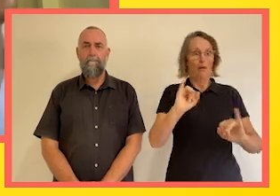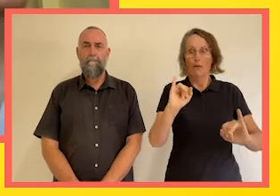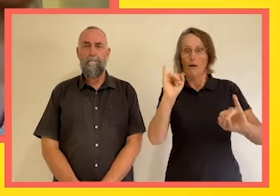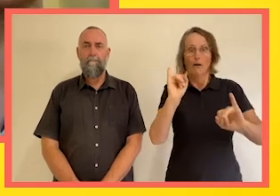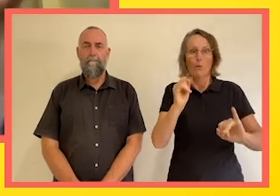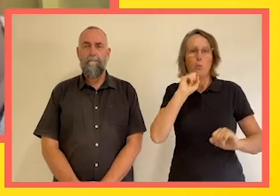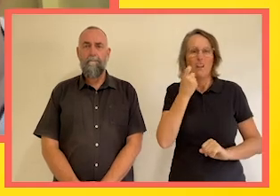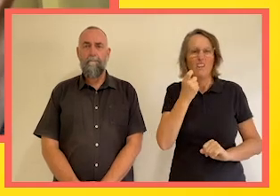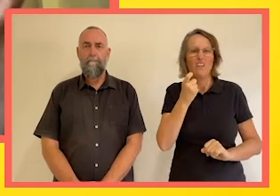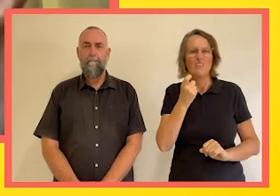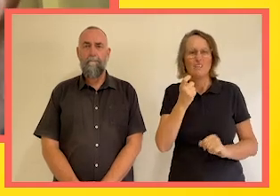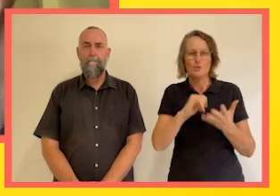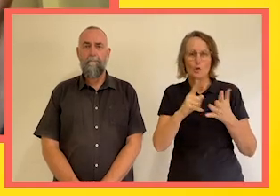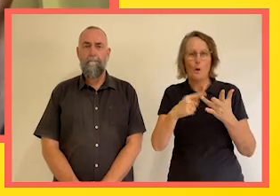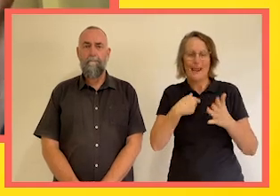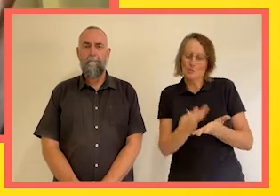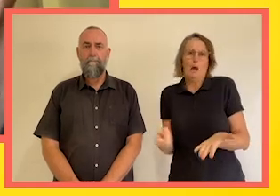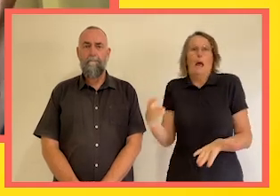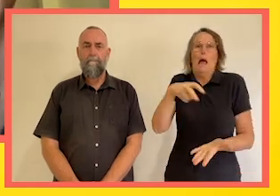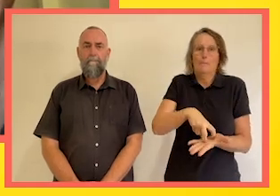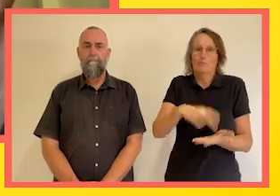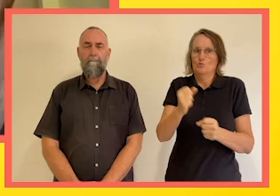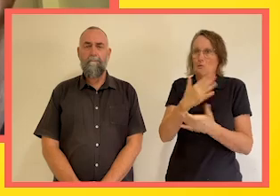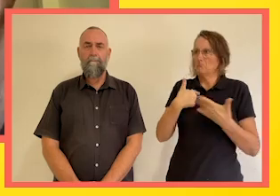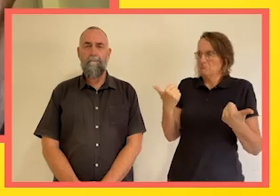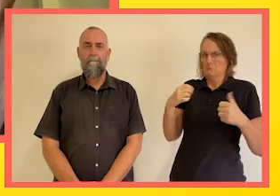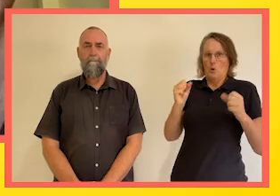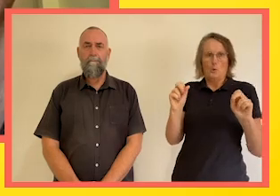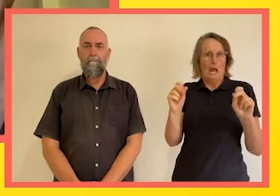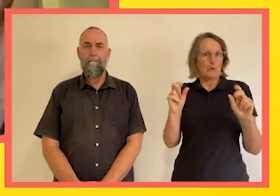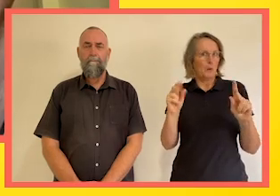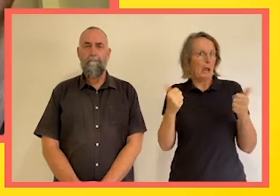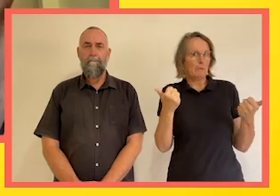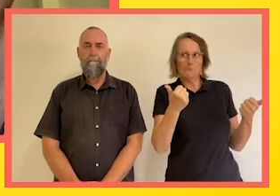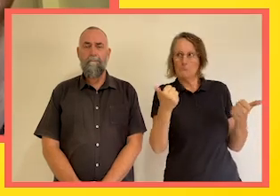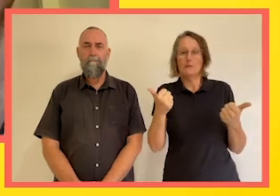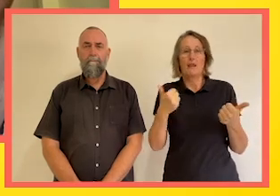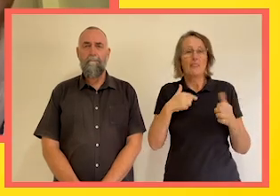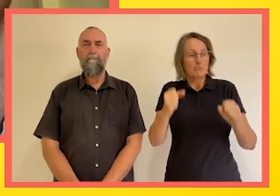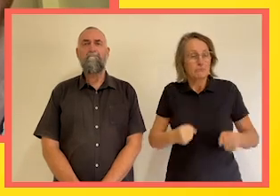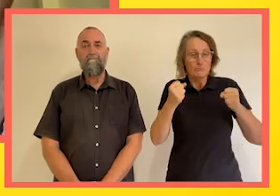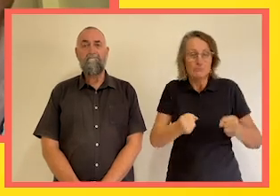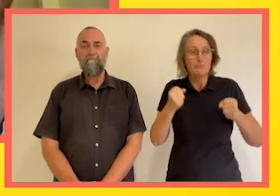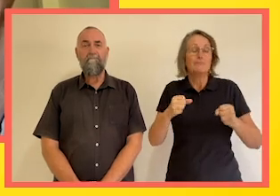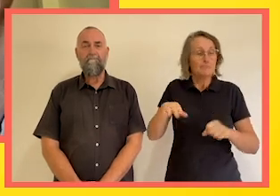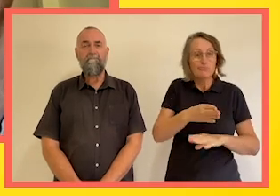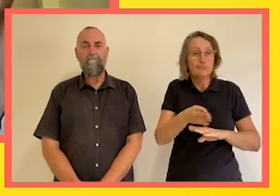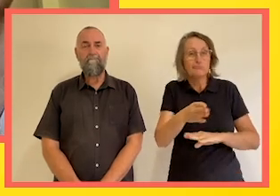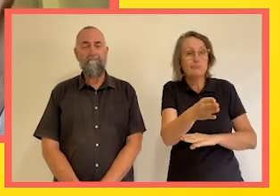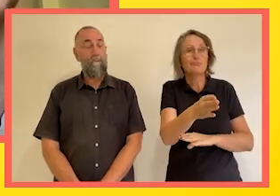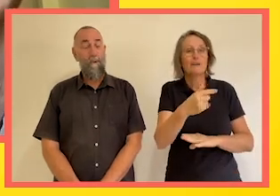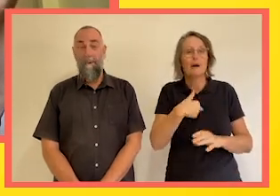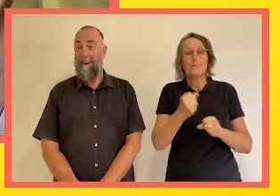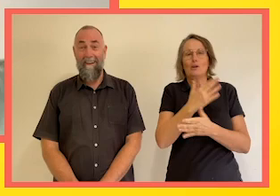I had to kind of reassure the people around that I was okay. And then when I got to the bottom, I made sure